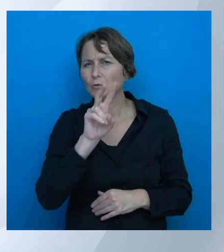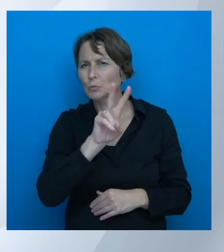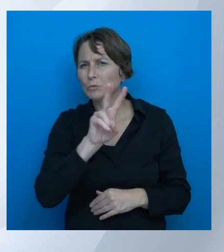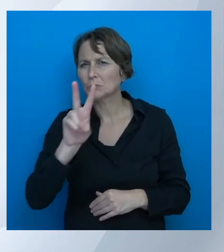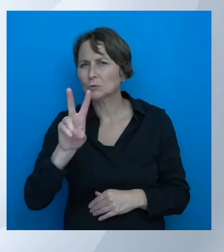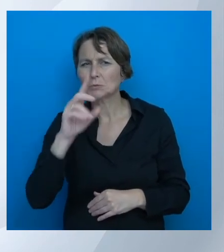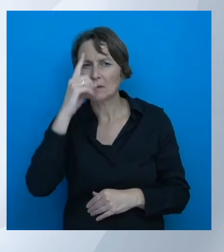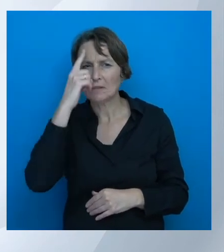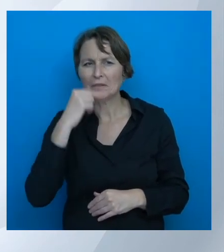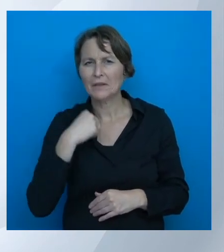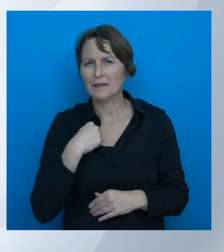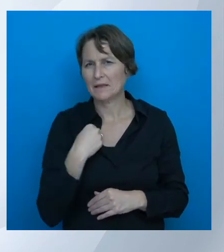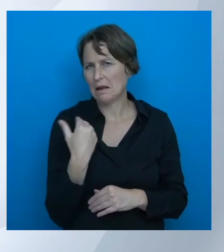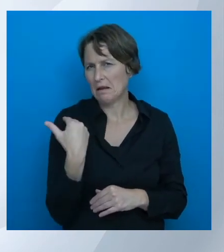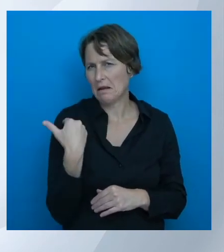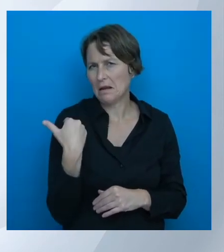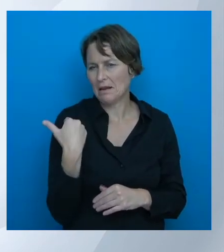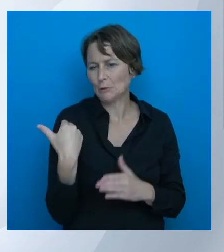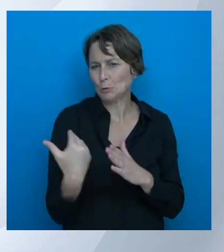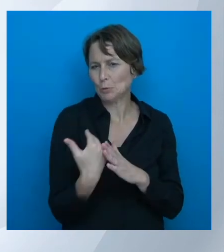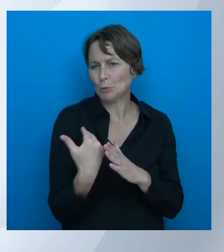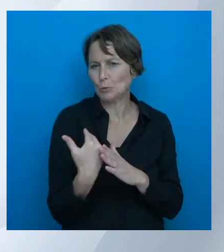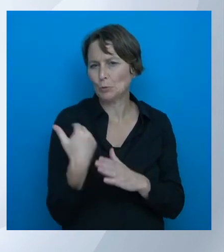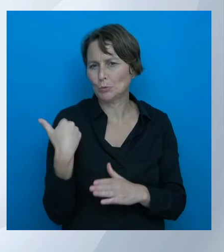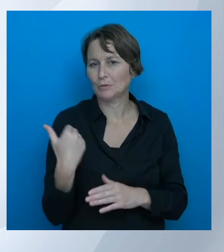that they already have. Yes, so we are now at